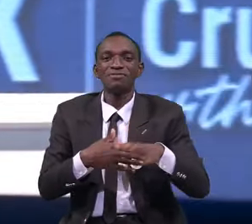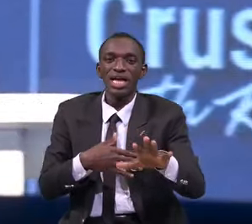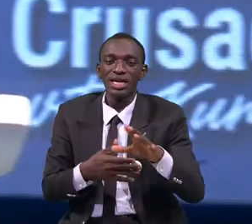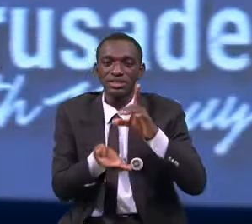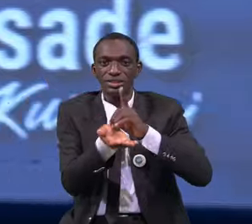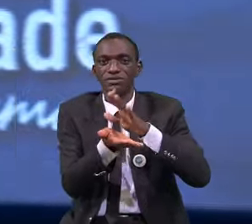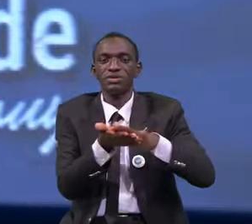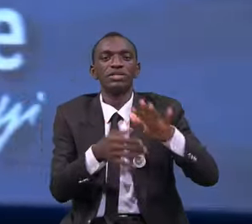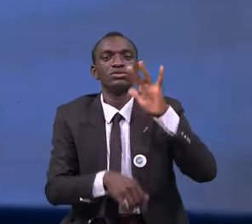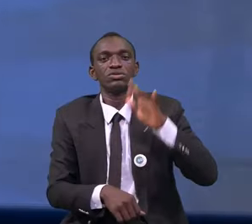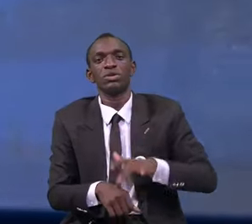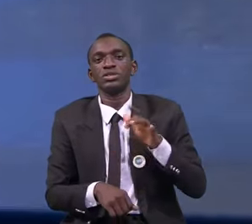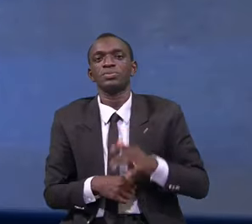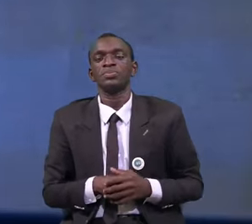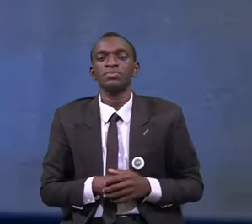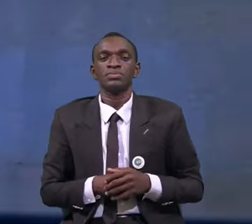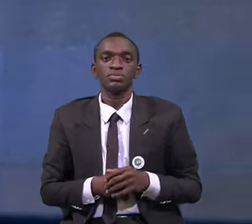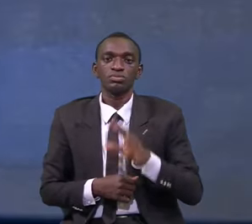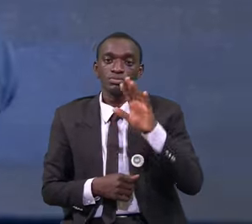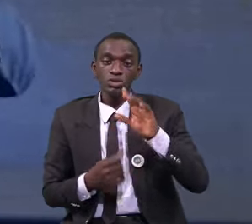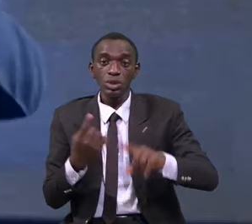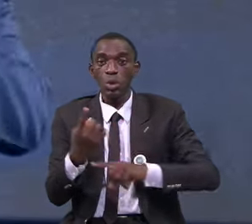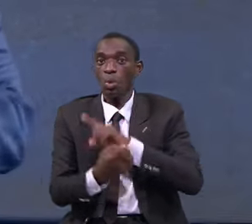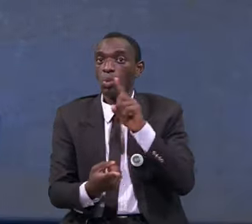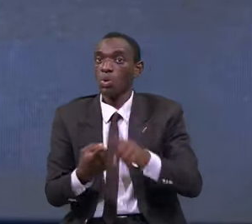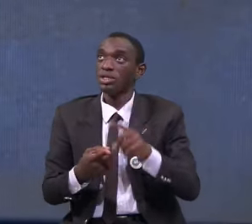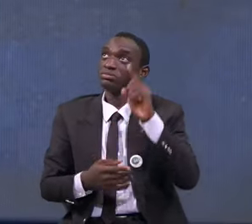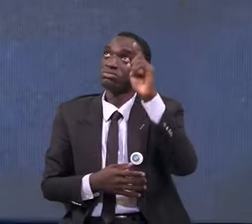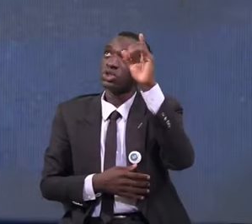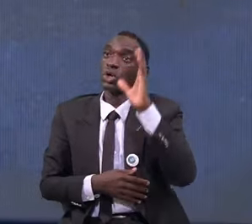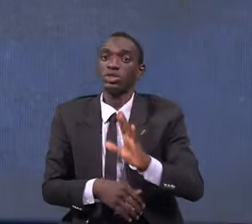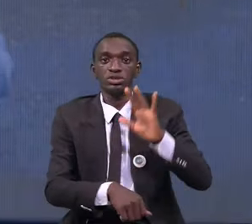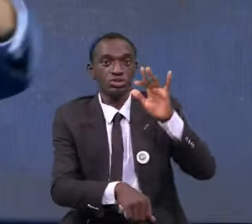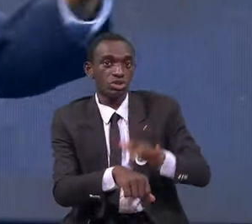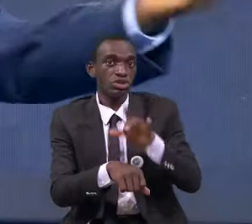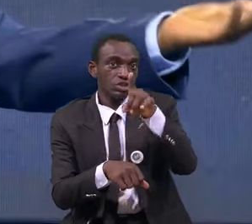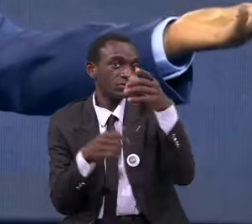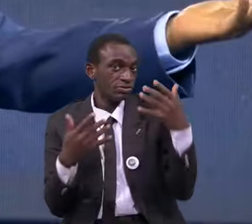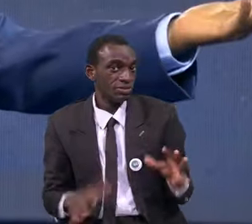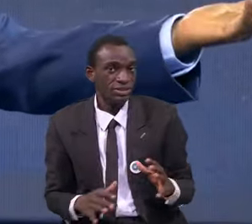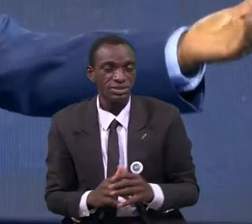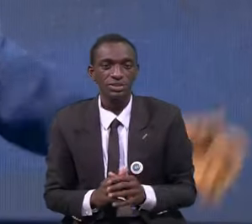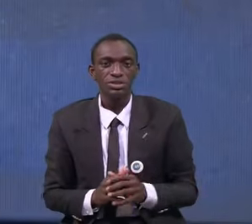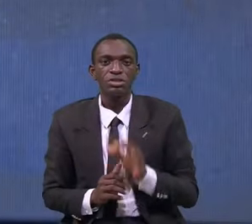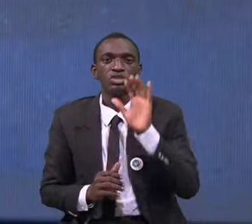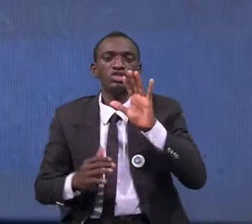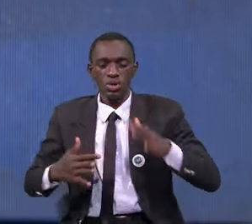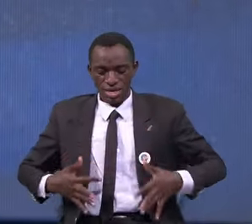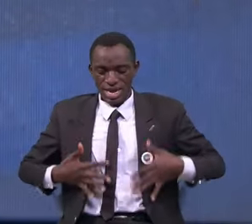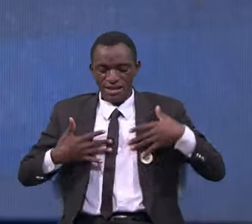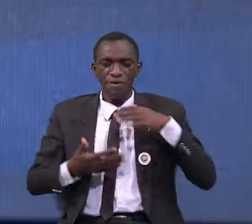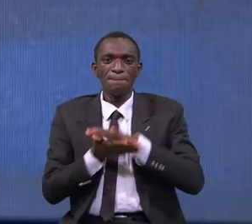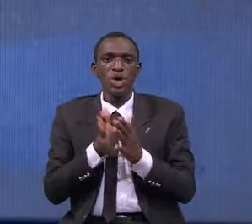When God touches you, your life becomes